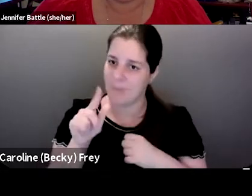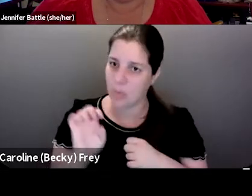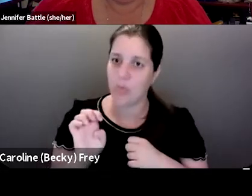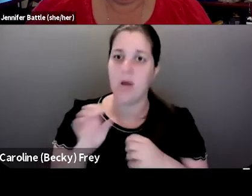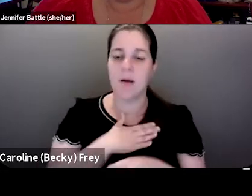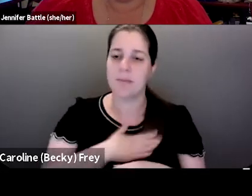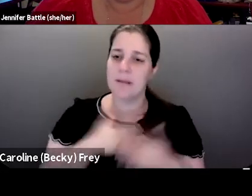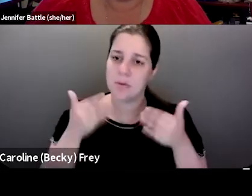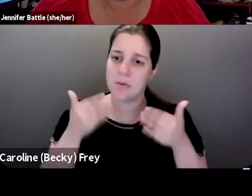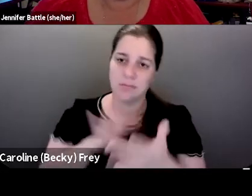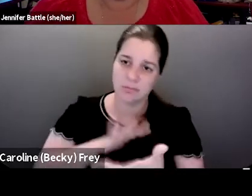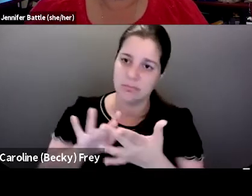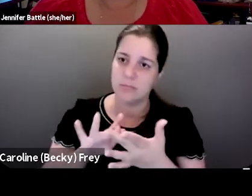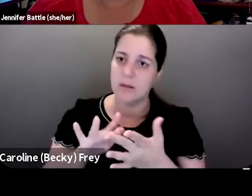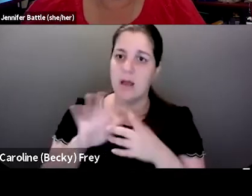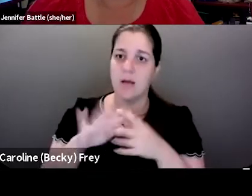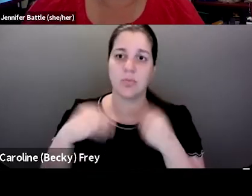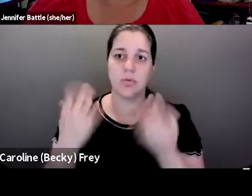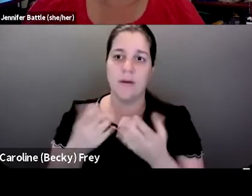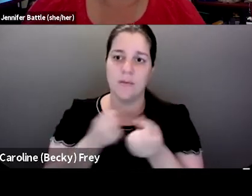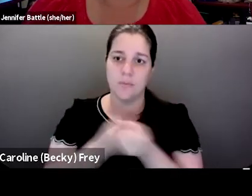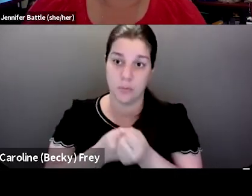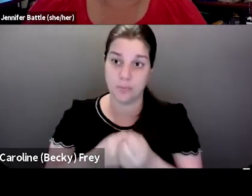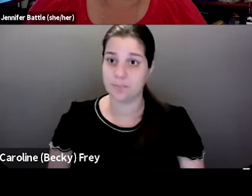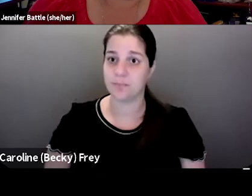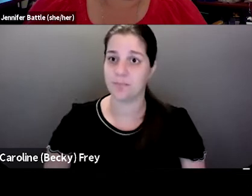they're doing and provide them some support.